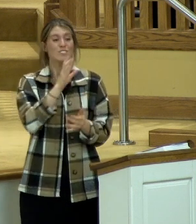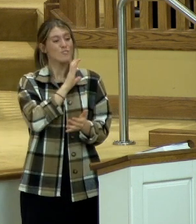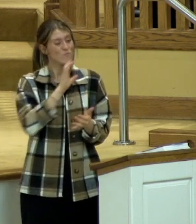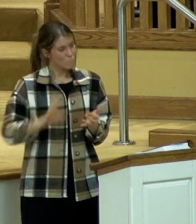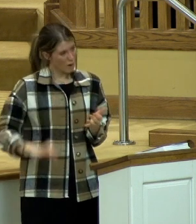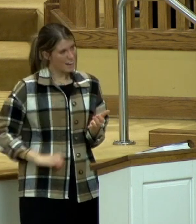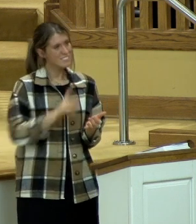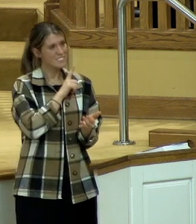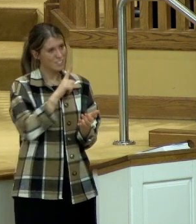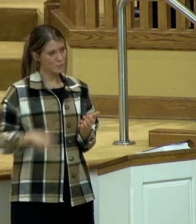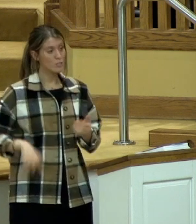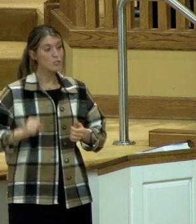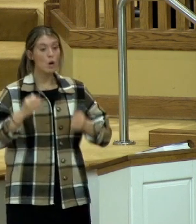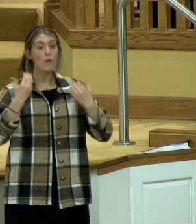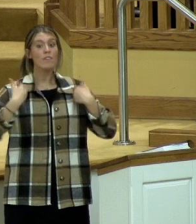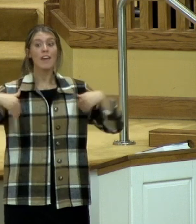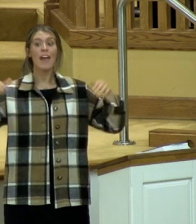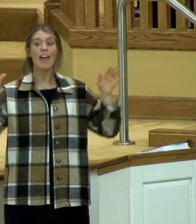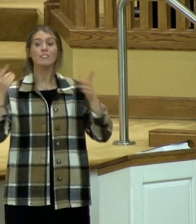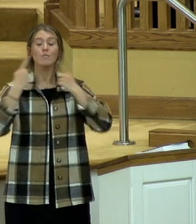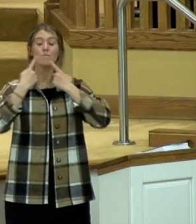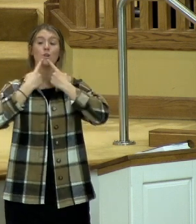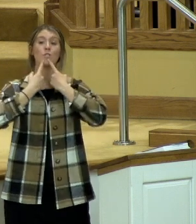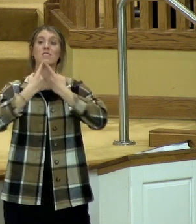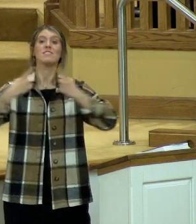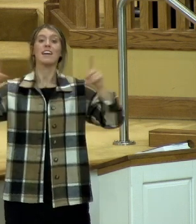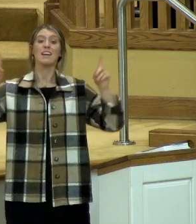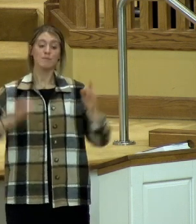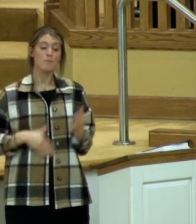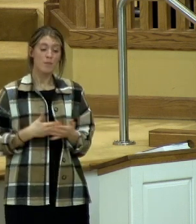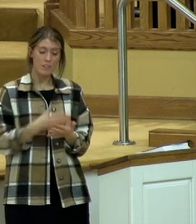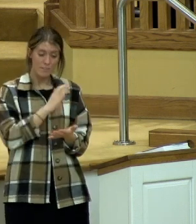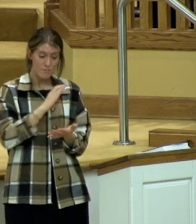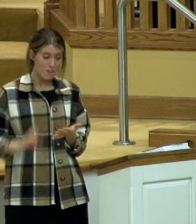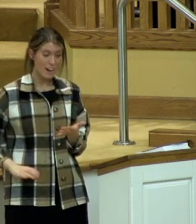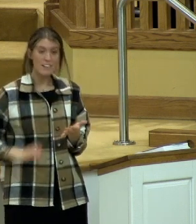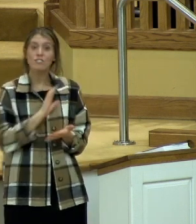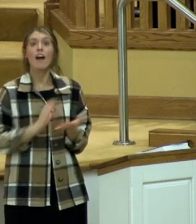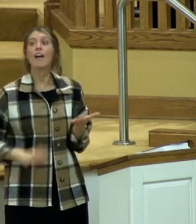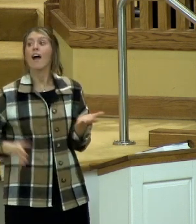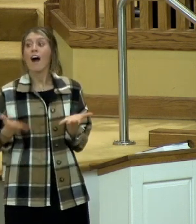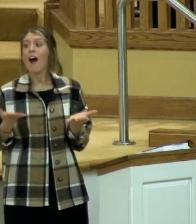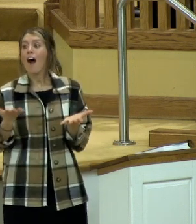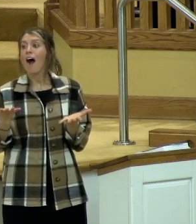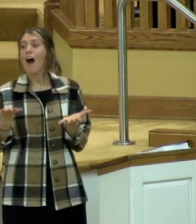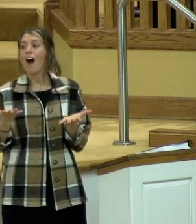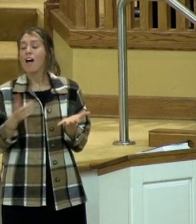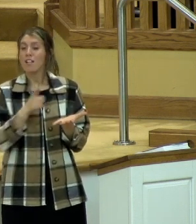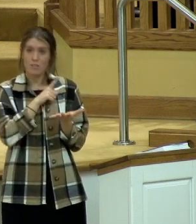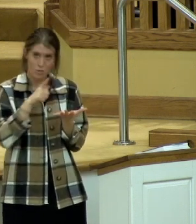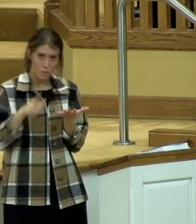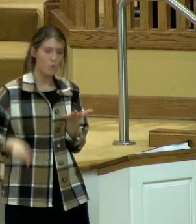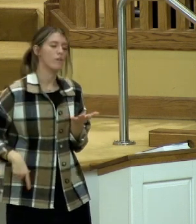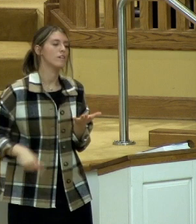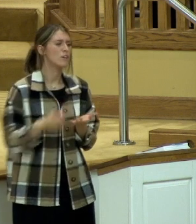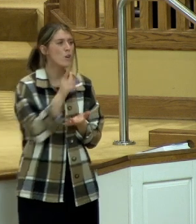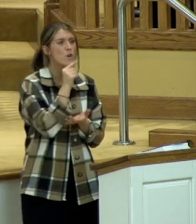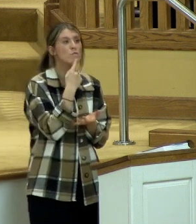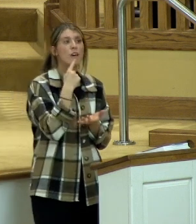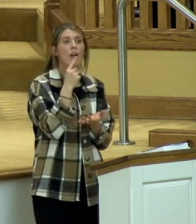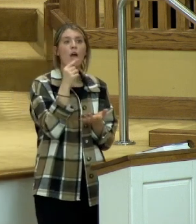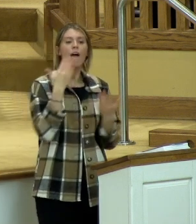All right, so the angel proclaims the birth of Christ, calls him the what? Christ the what? Lord, okay? Who said